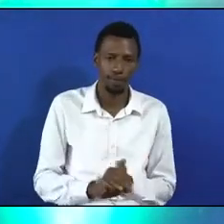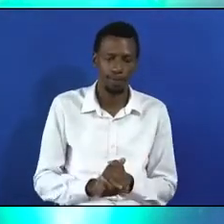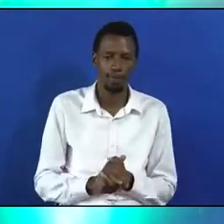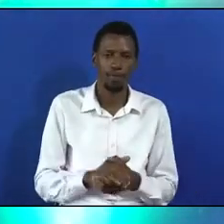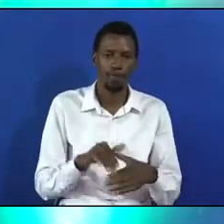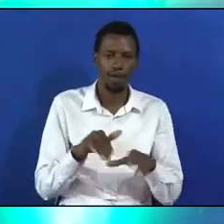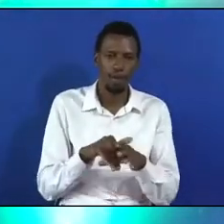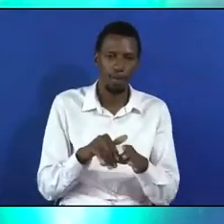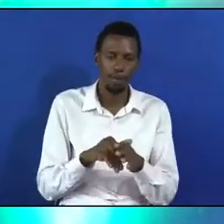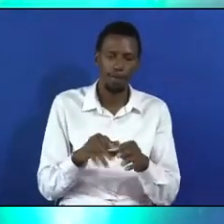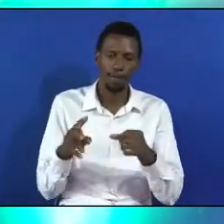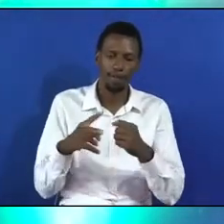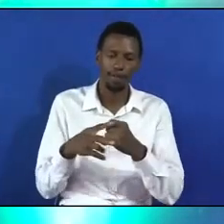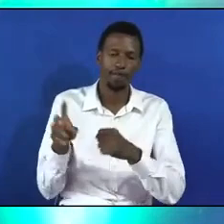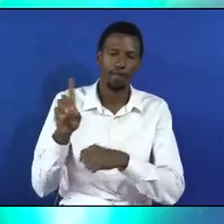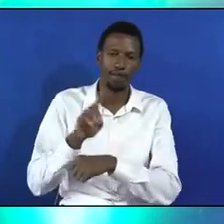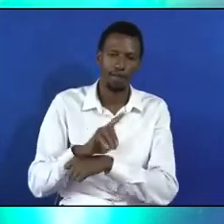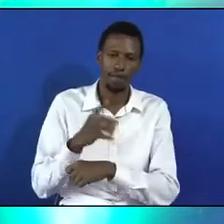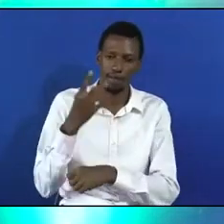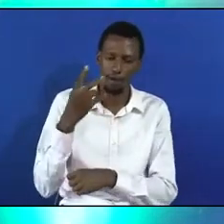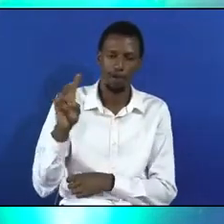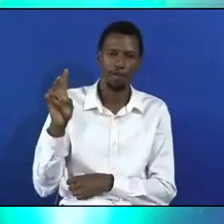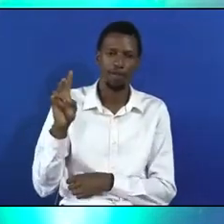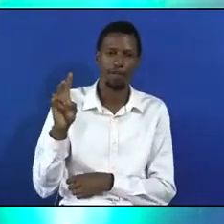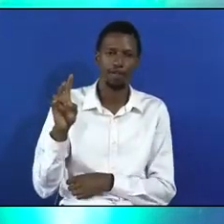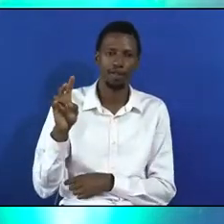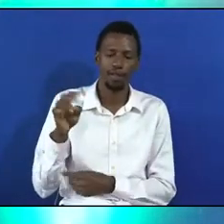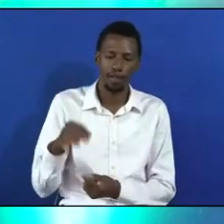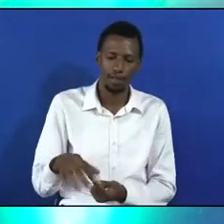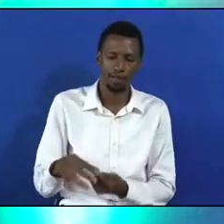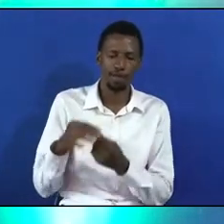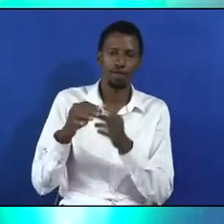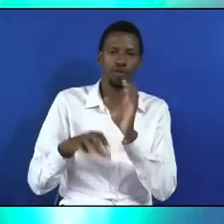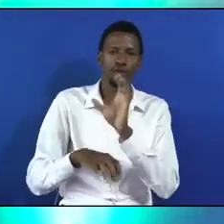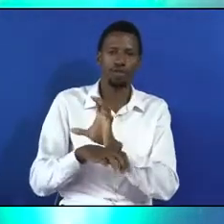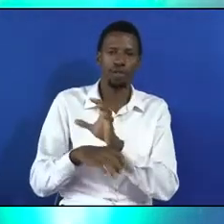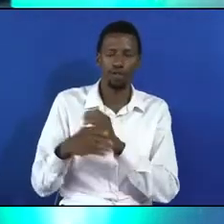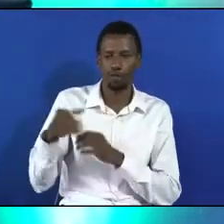Seventh-day Adventists, the remnant church of God.